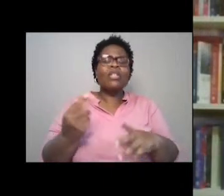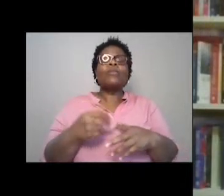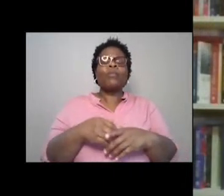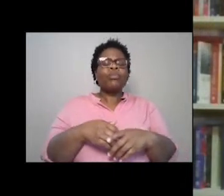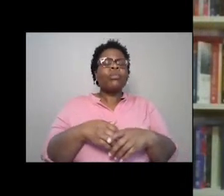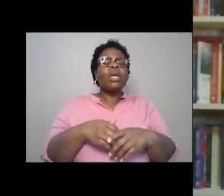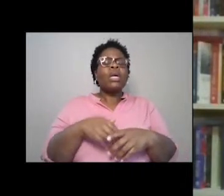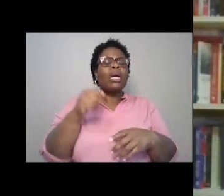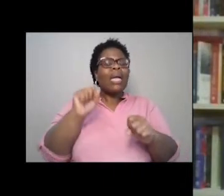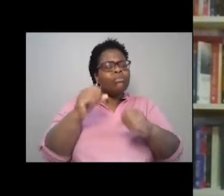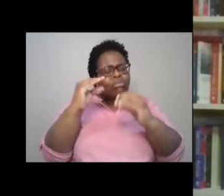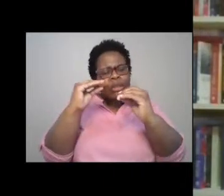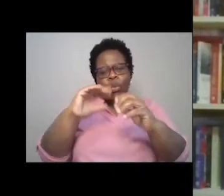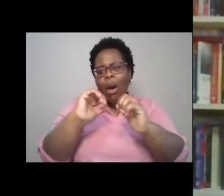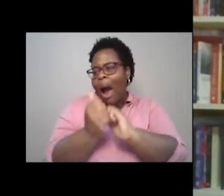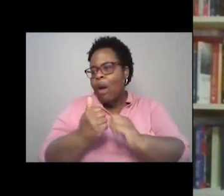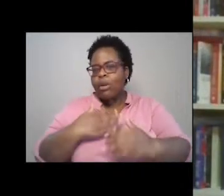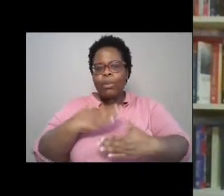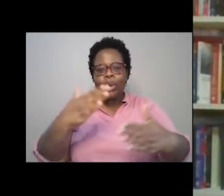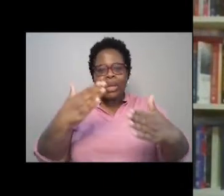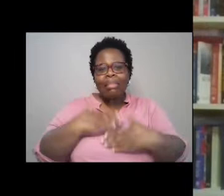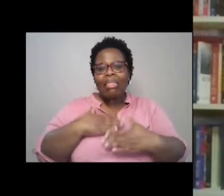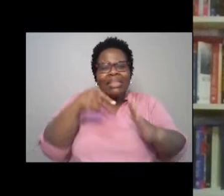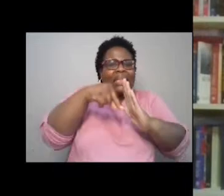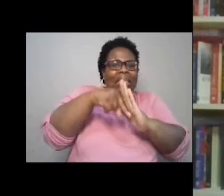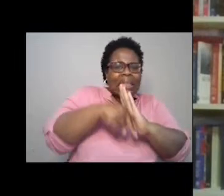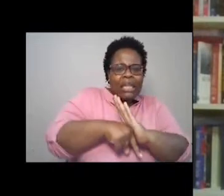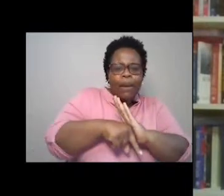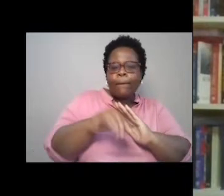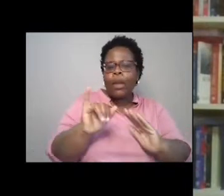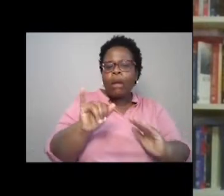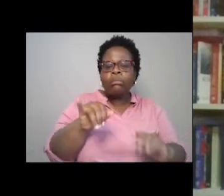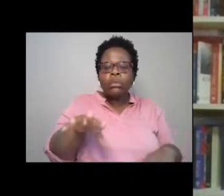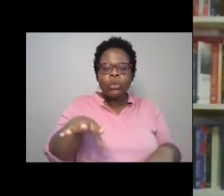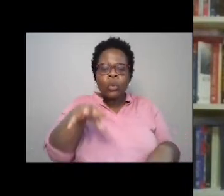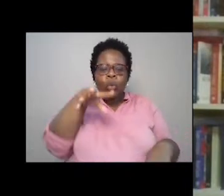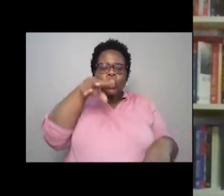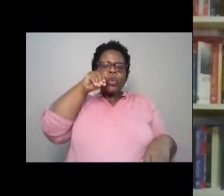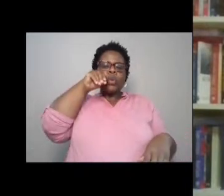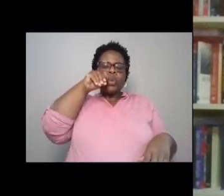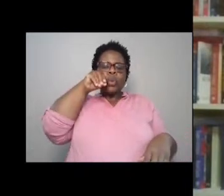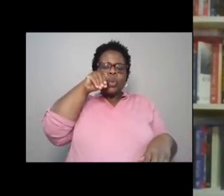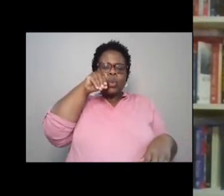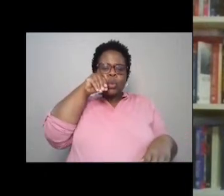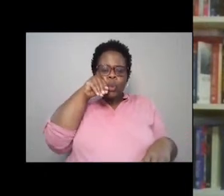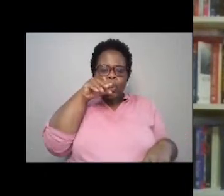how to breathe, whether it's breathing deeply, just a deep inhale,